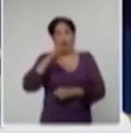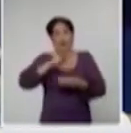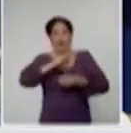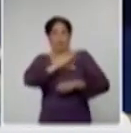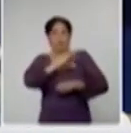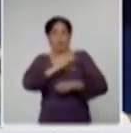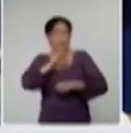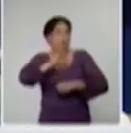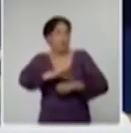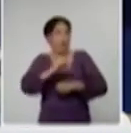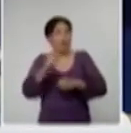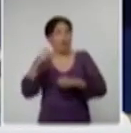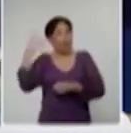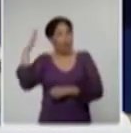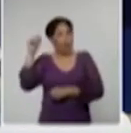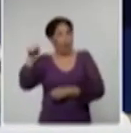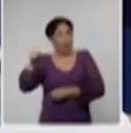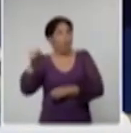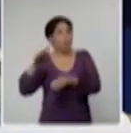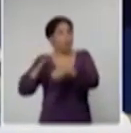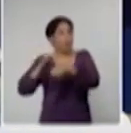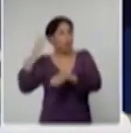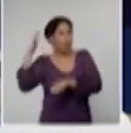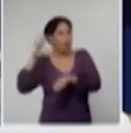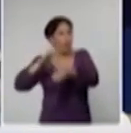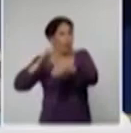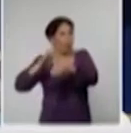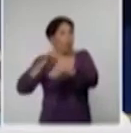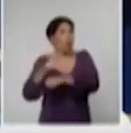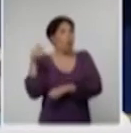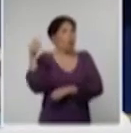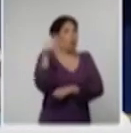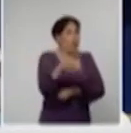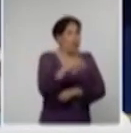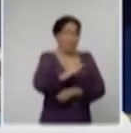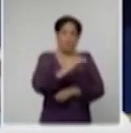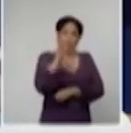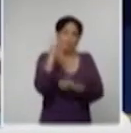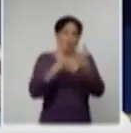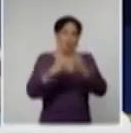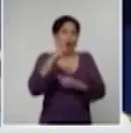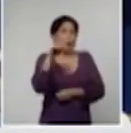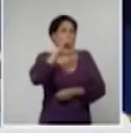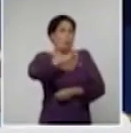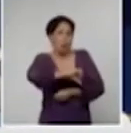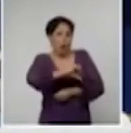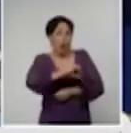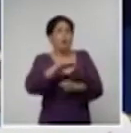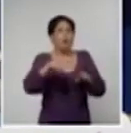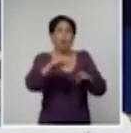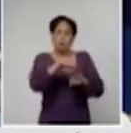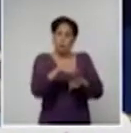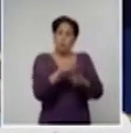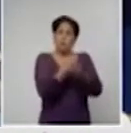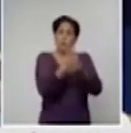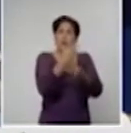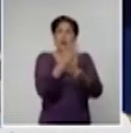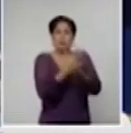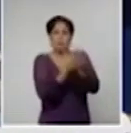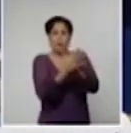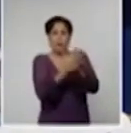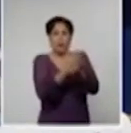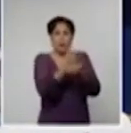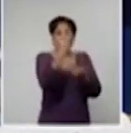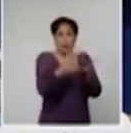is not included in the incidence of positive rate of the province, because actually